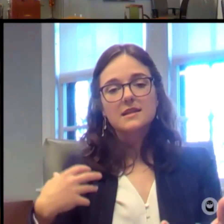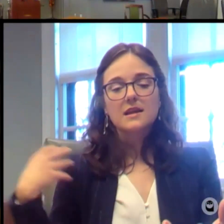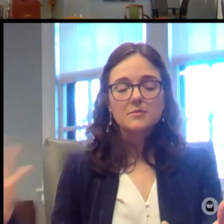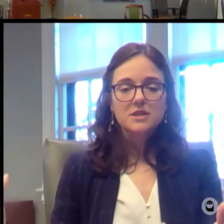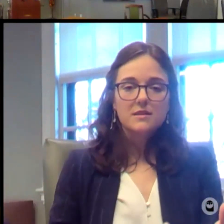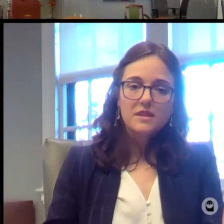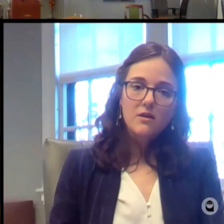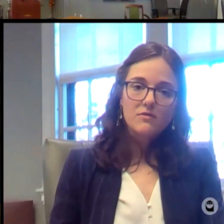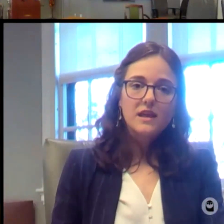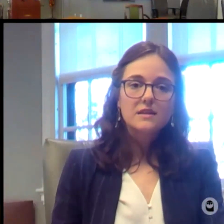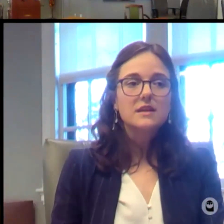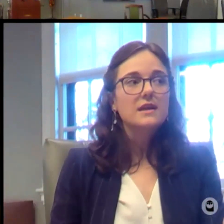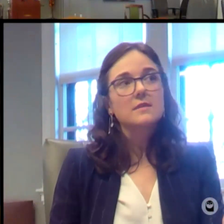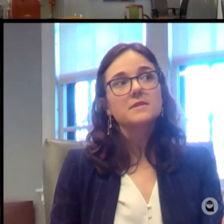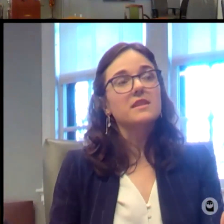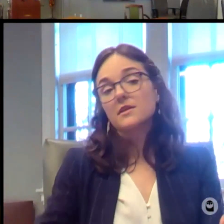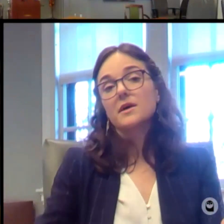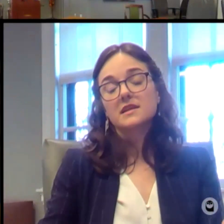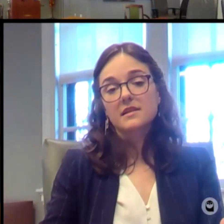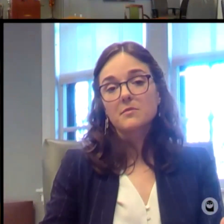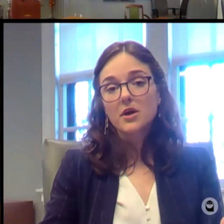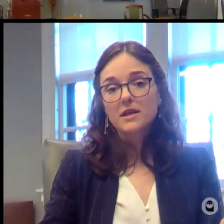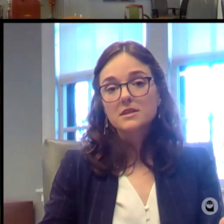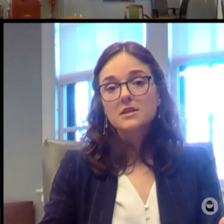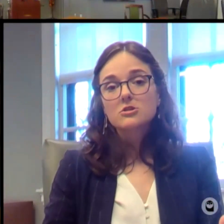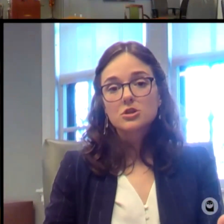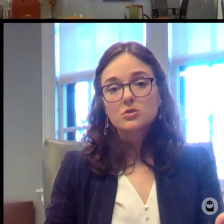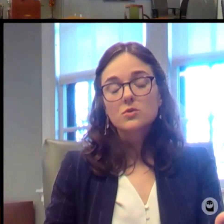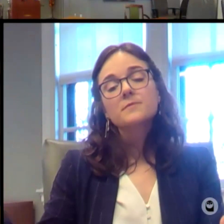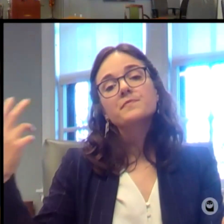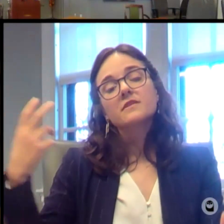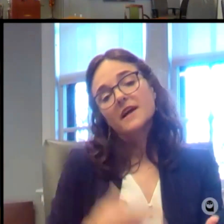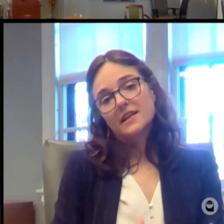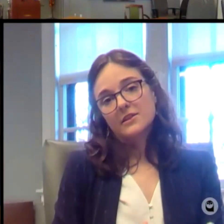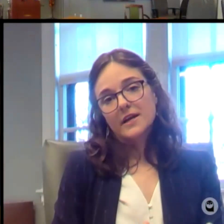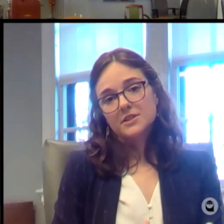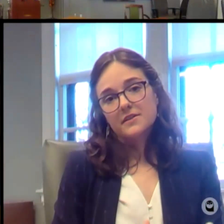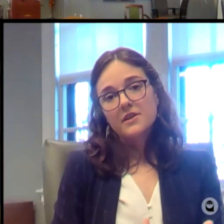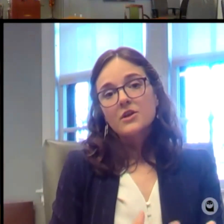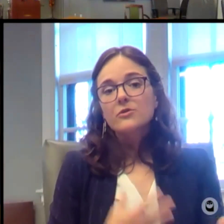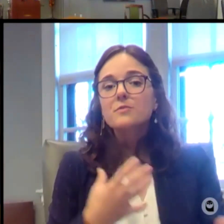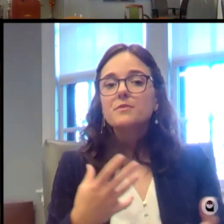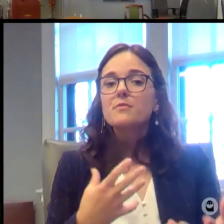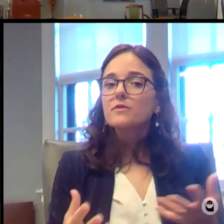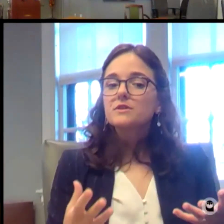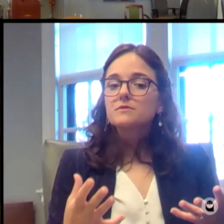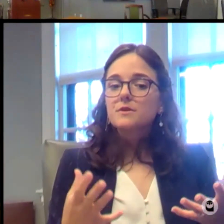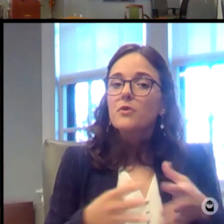they then take the objects themselves and can sometimes sell them on the illicit market to finance their actions.